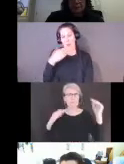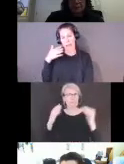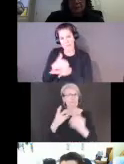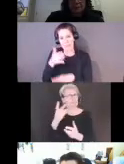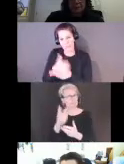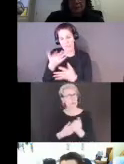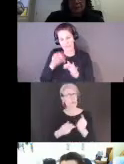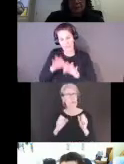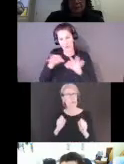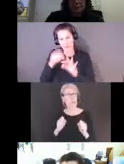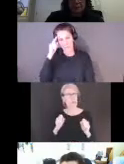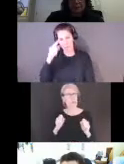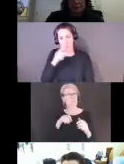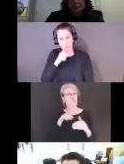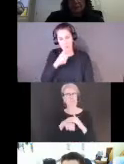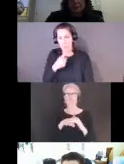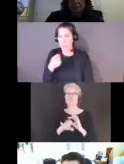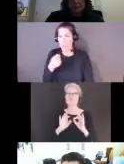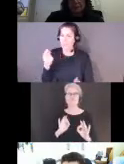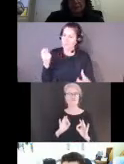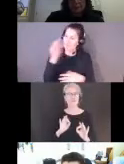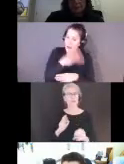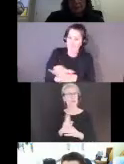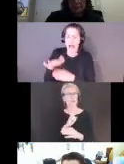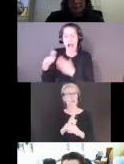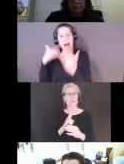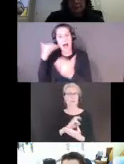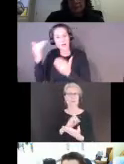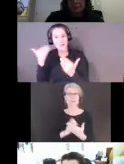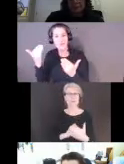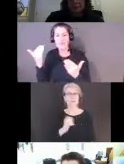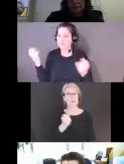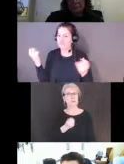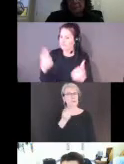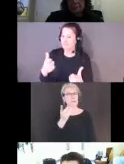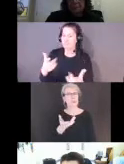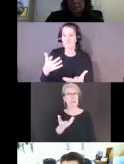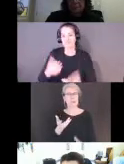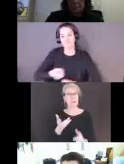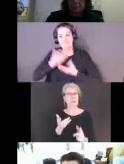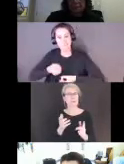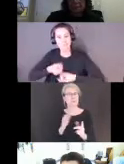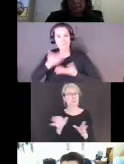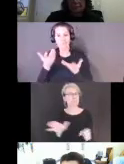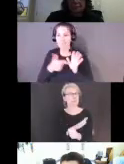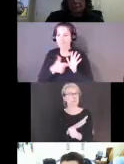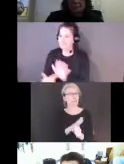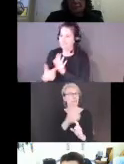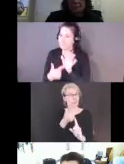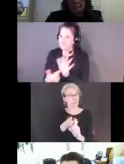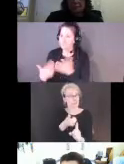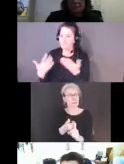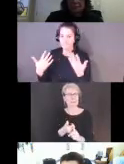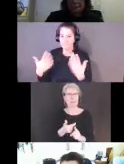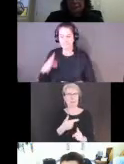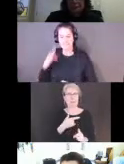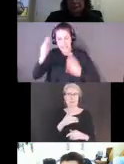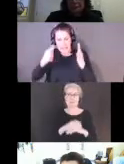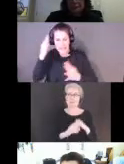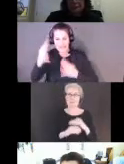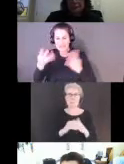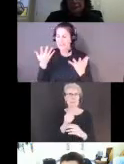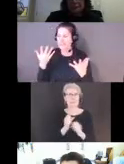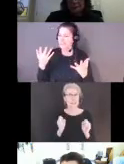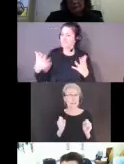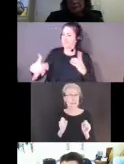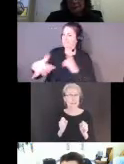to express themselves creatively, passionately, in a safe environment that they can really identify with. If someone